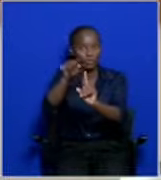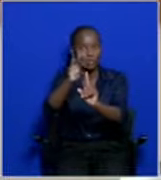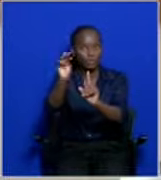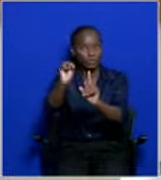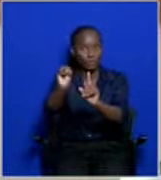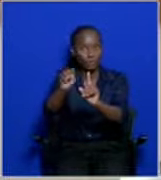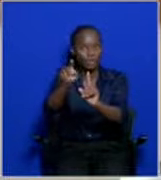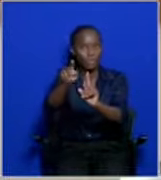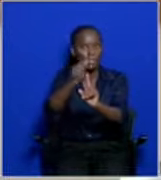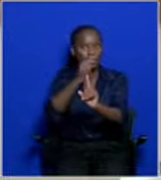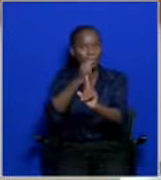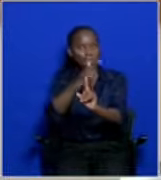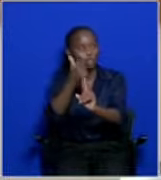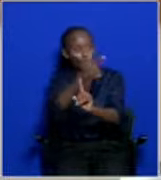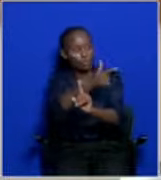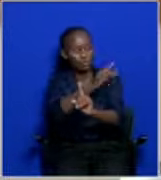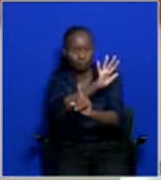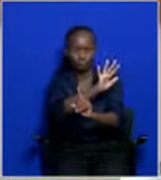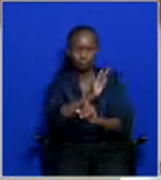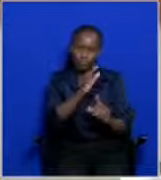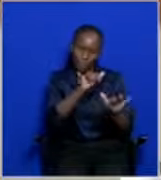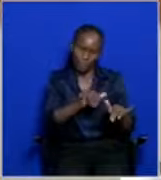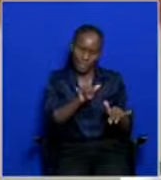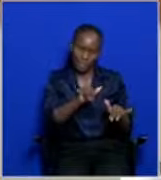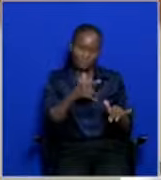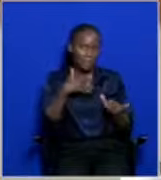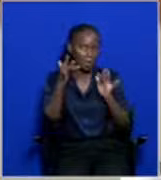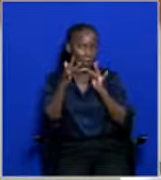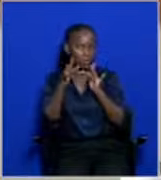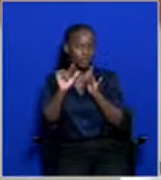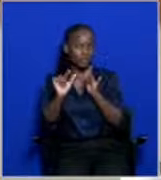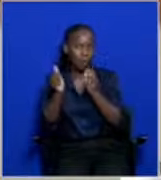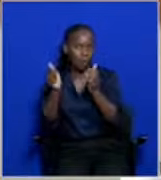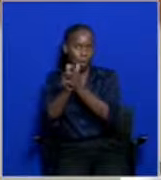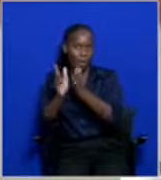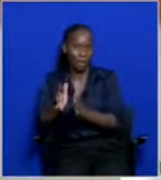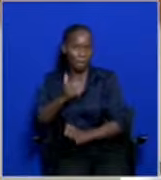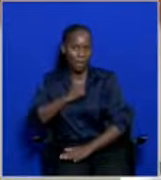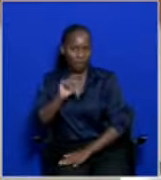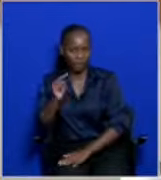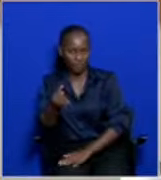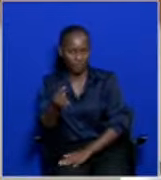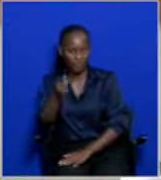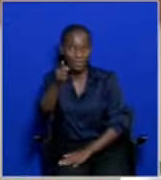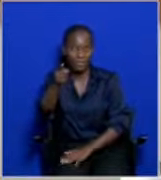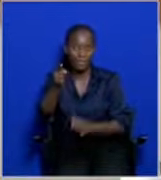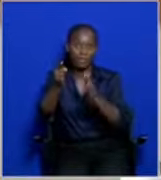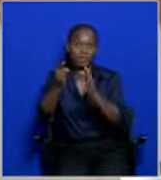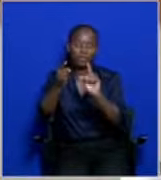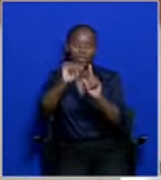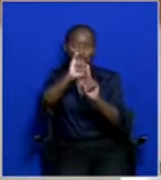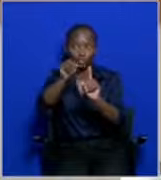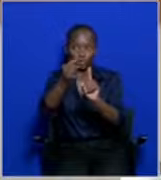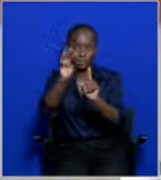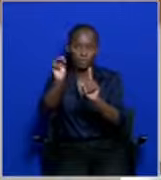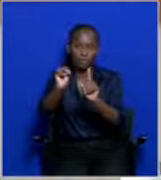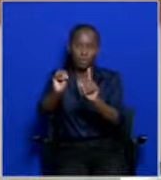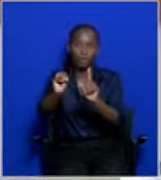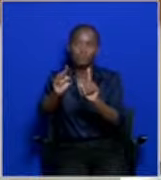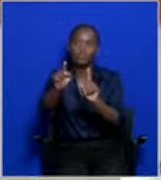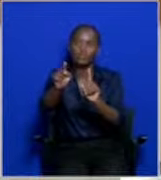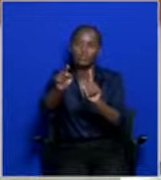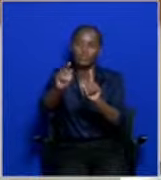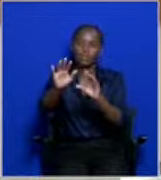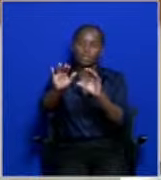Brigadier Mkhwanazi had submitted a statement on 5th February 2025, which I rejected. The year is wrong.